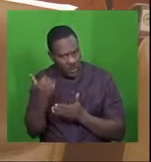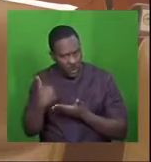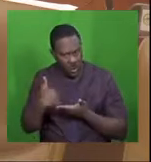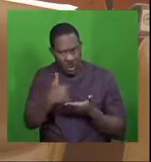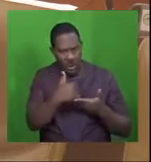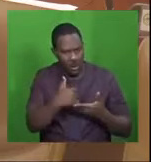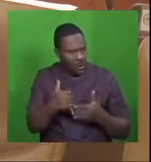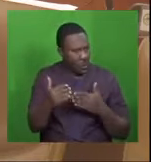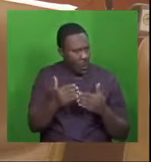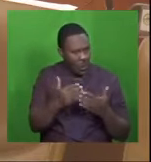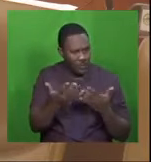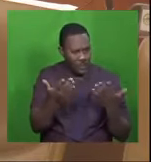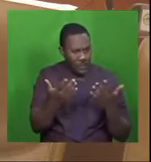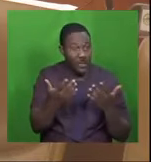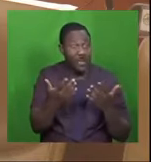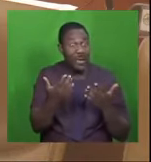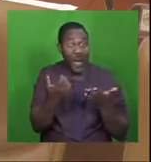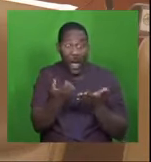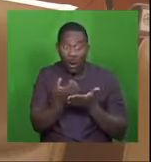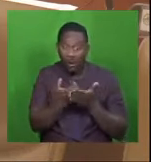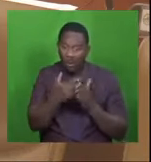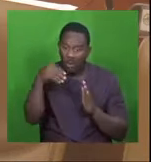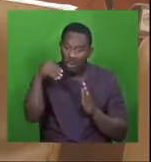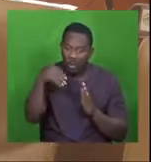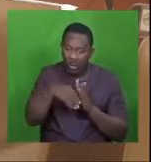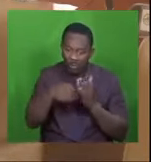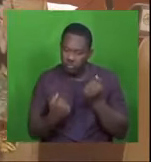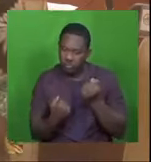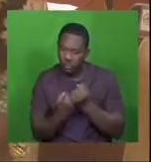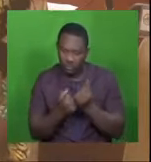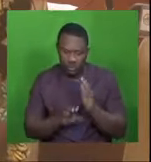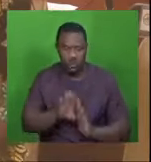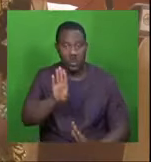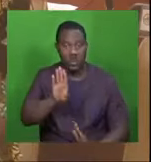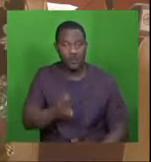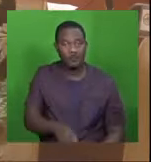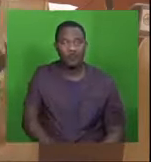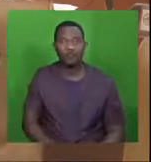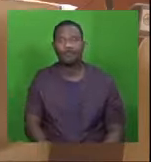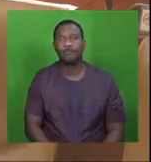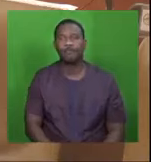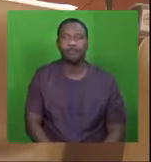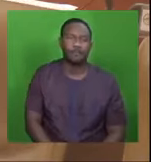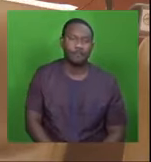of us to stabilize the economy and improve on development in this country. Mr.